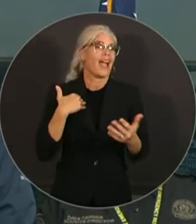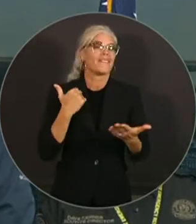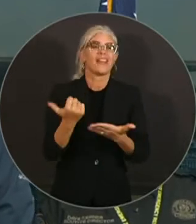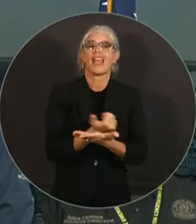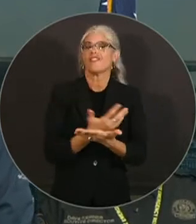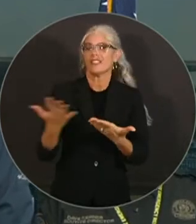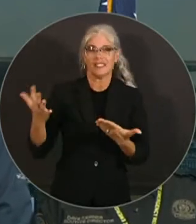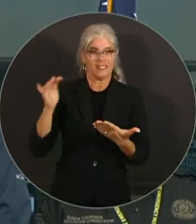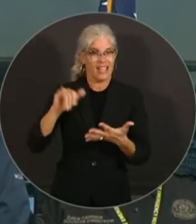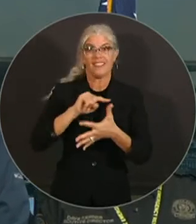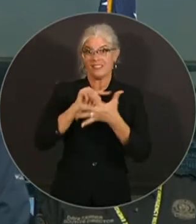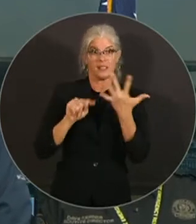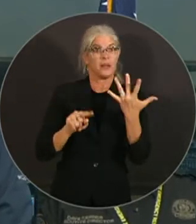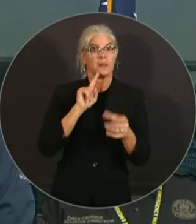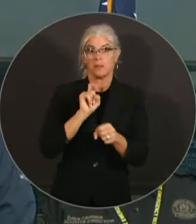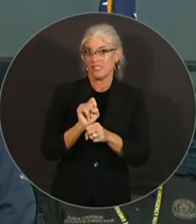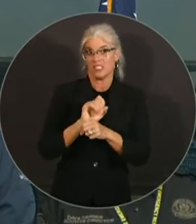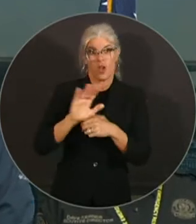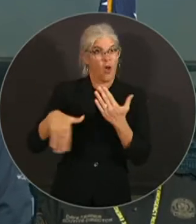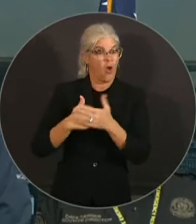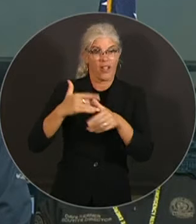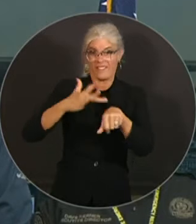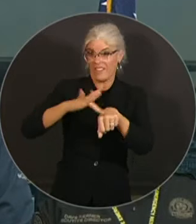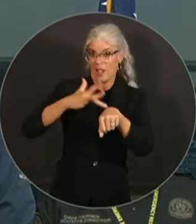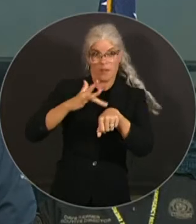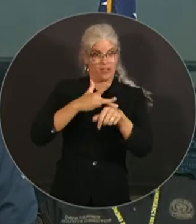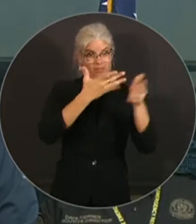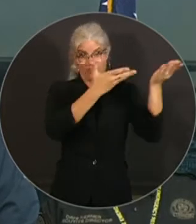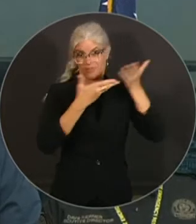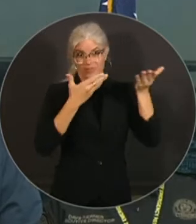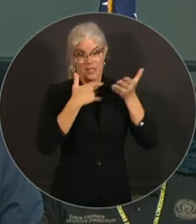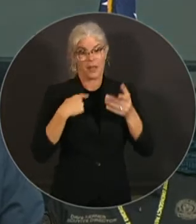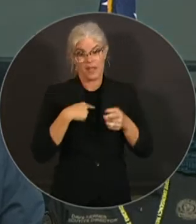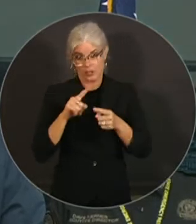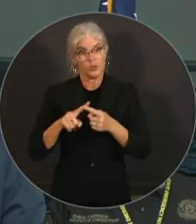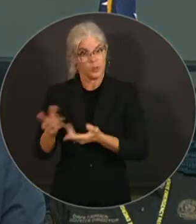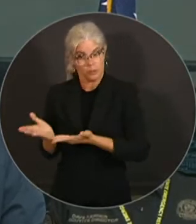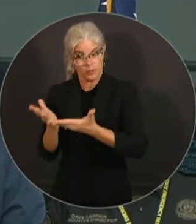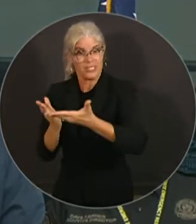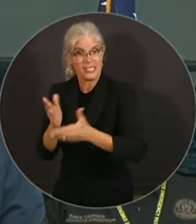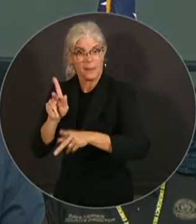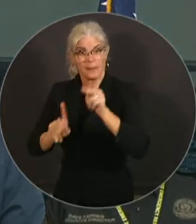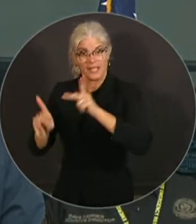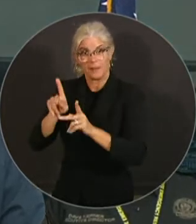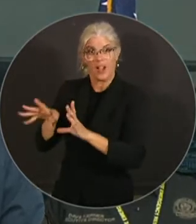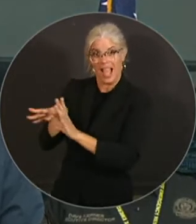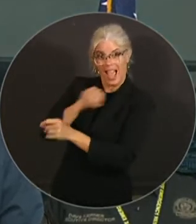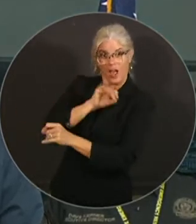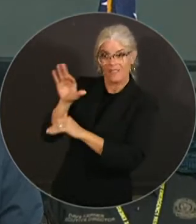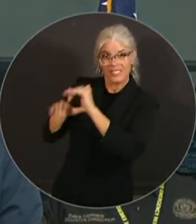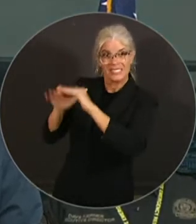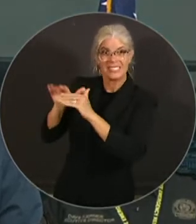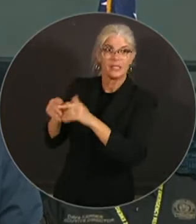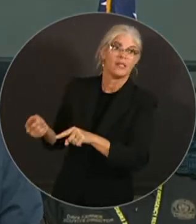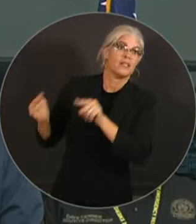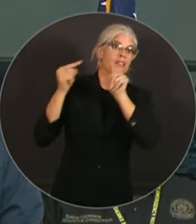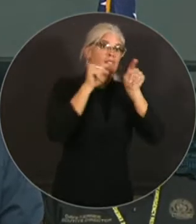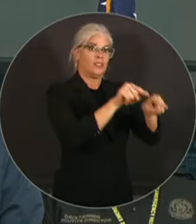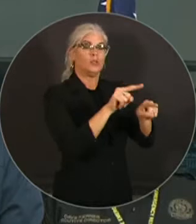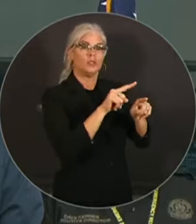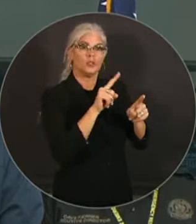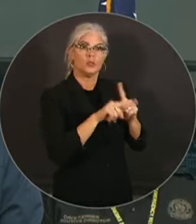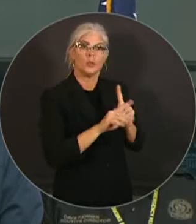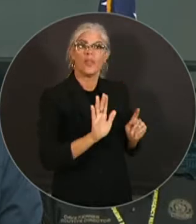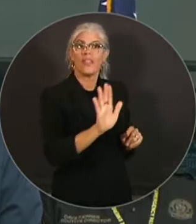literally all available resources to transport individuals in and out of the facilities, and we're taking them to their each and